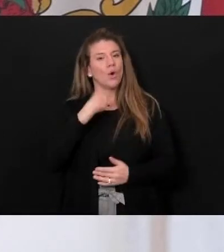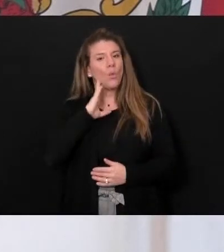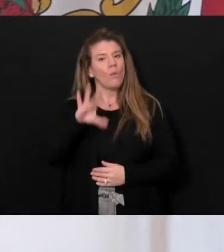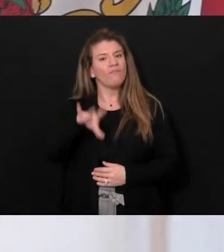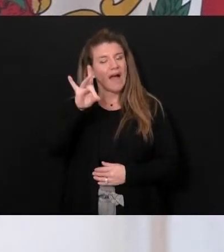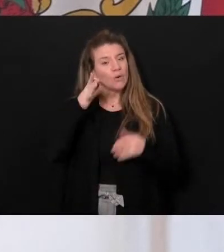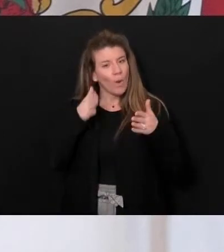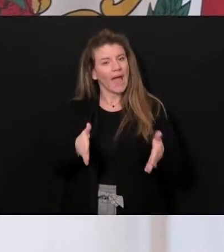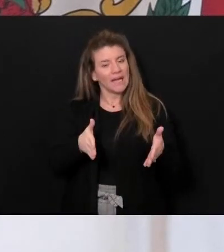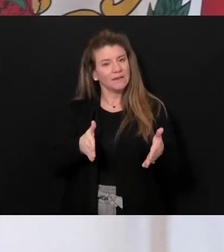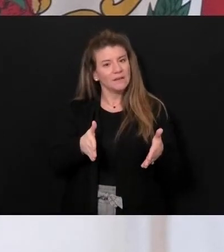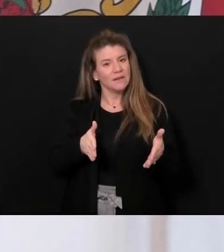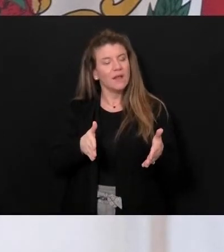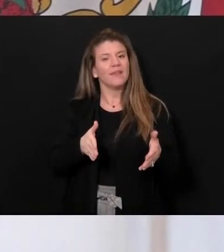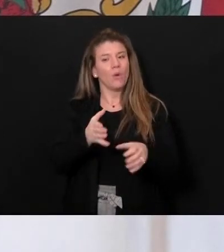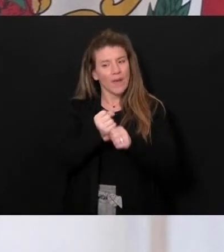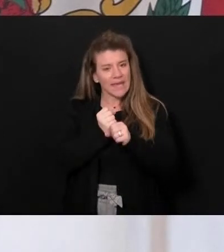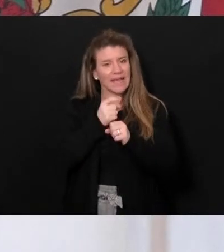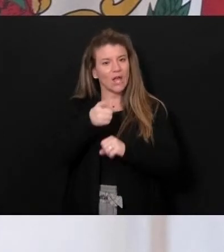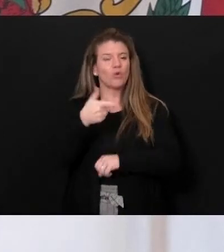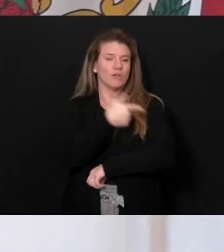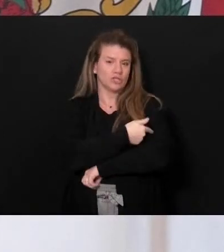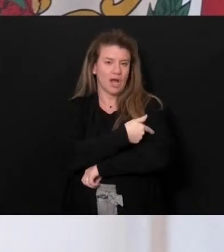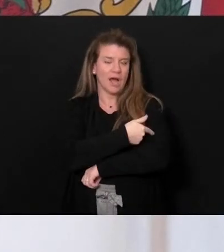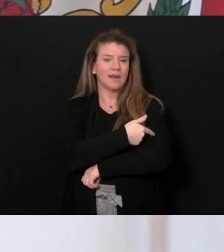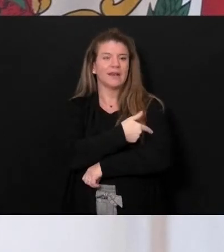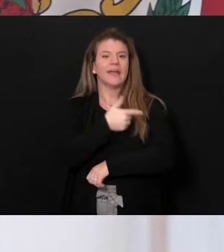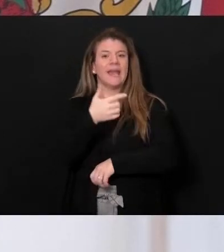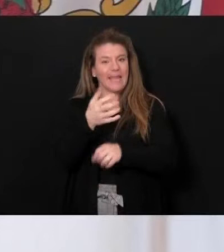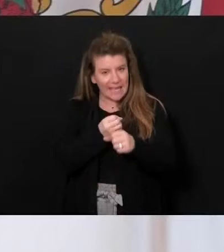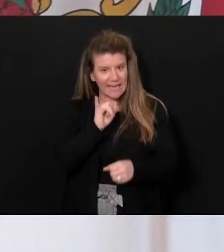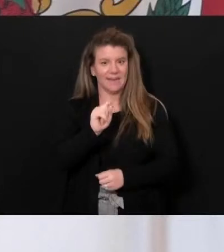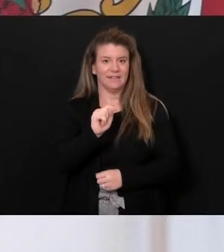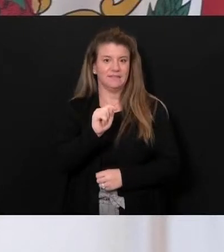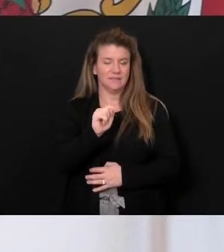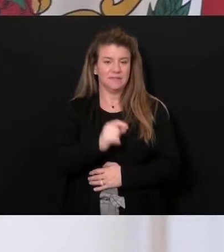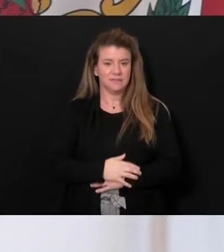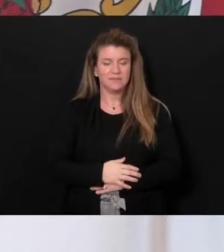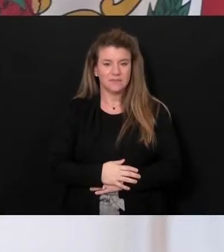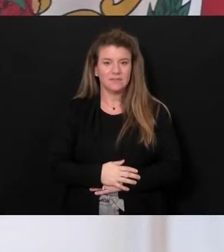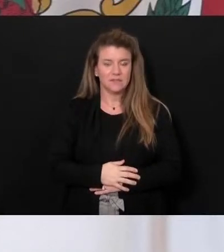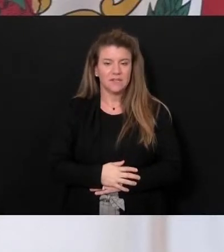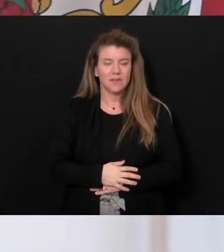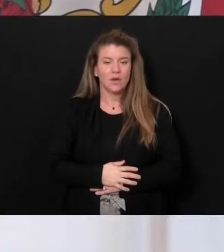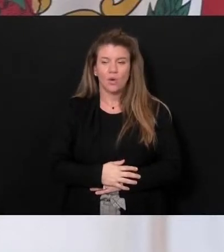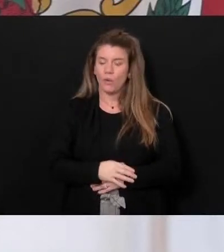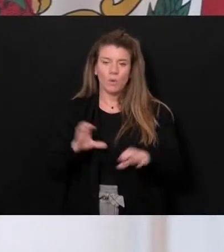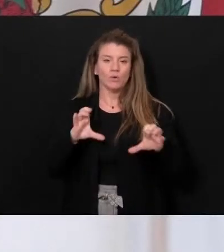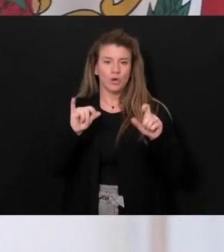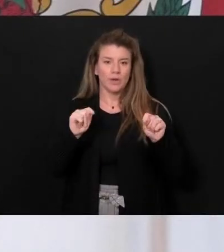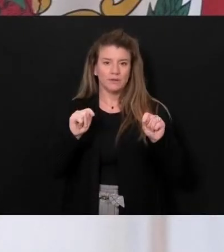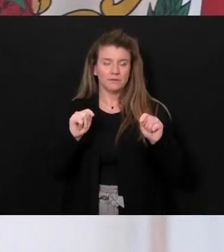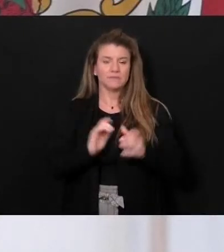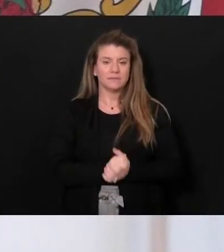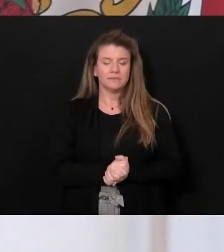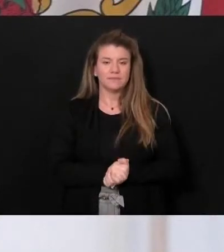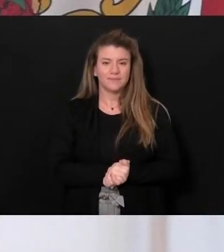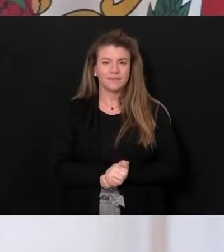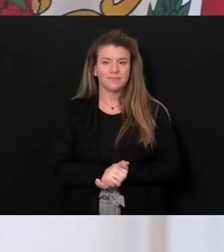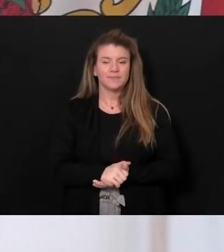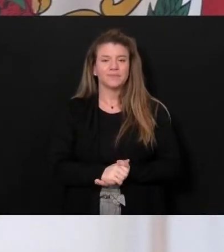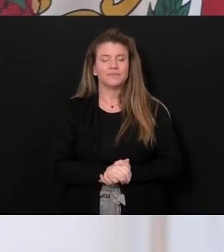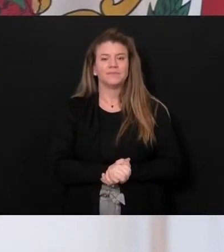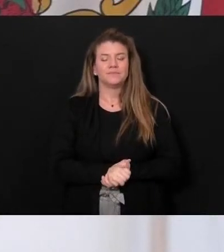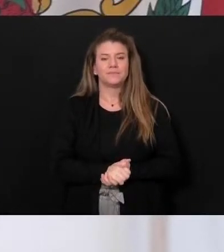a way that we can get you that shot and get you that vaccine, and we're going to pull it off. But Dr.